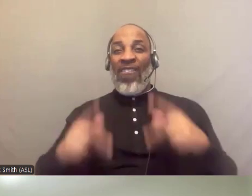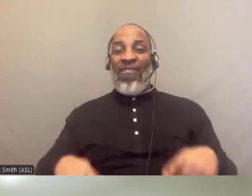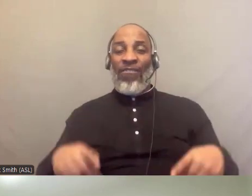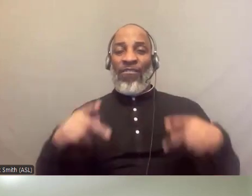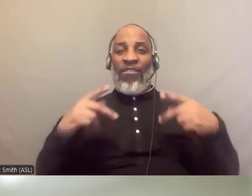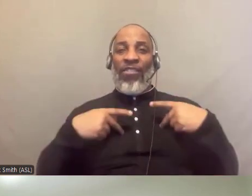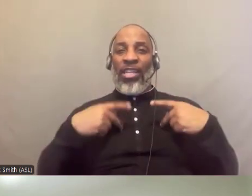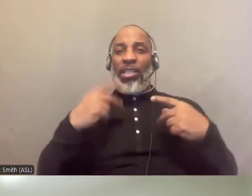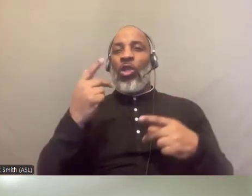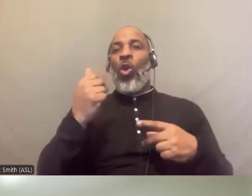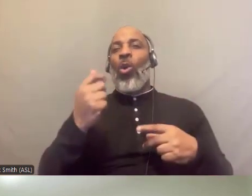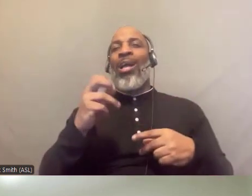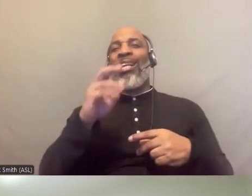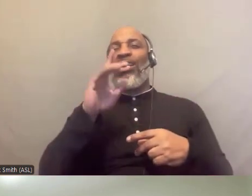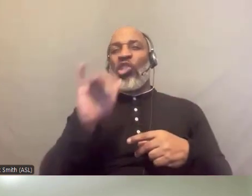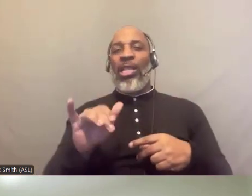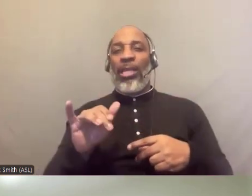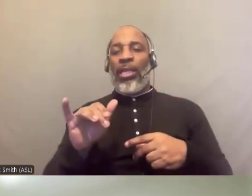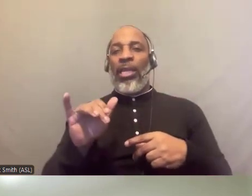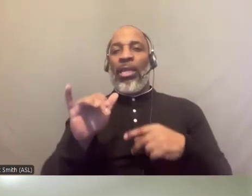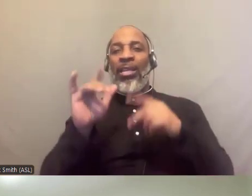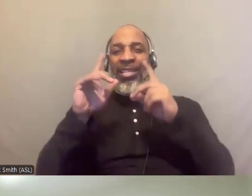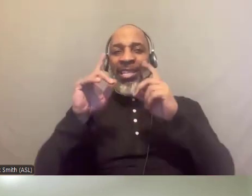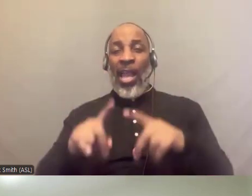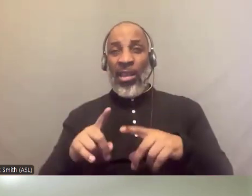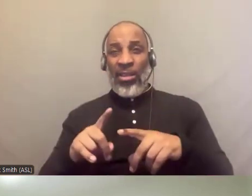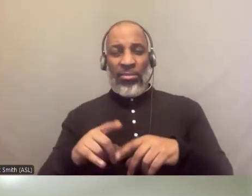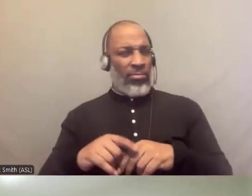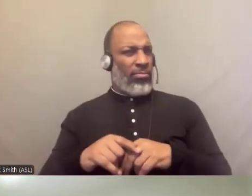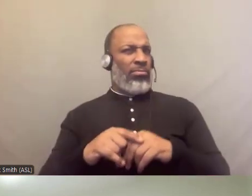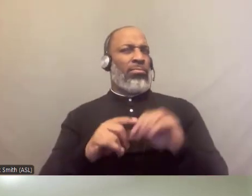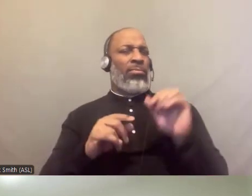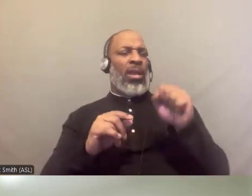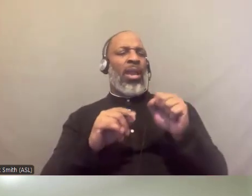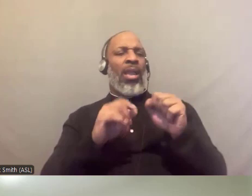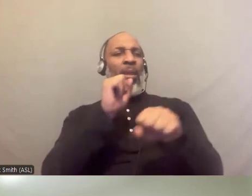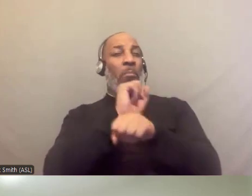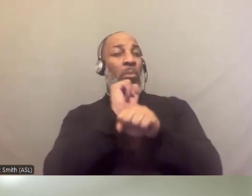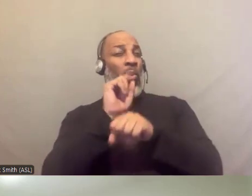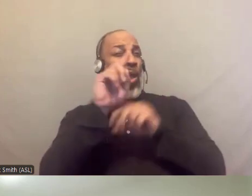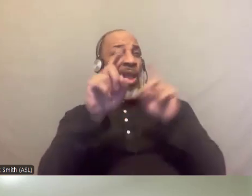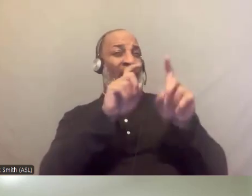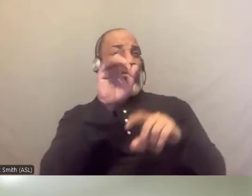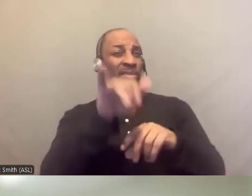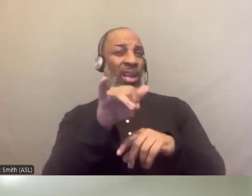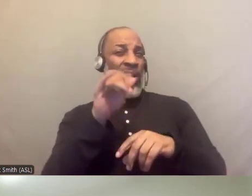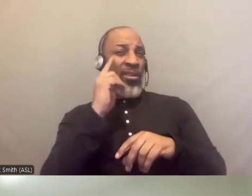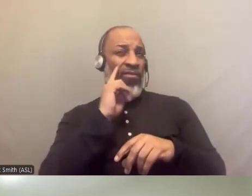test. Is that something that the employer can post on the?